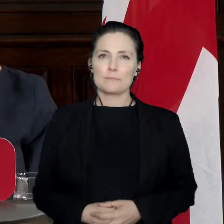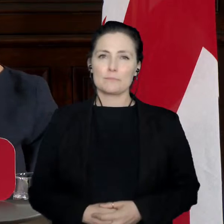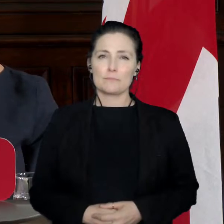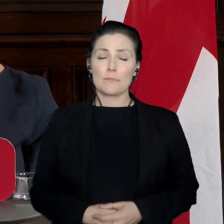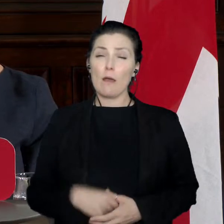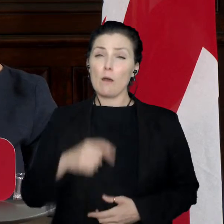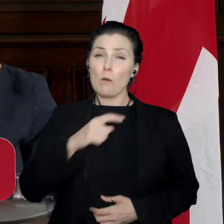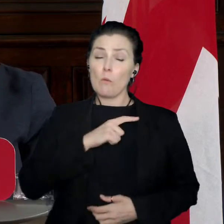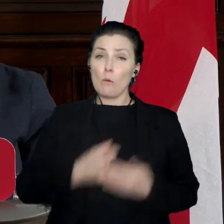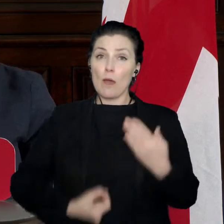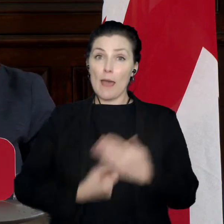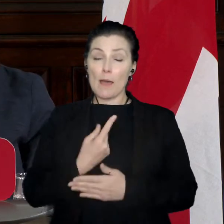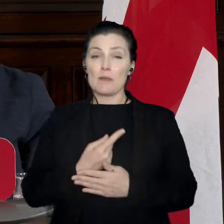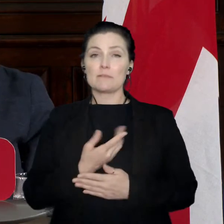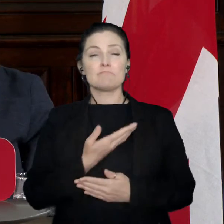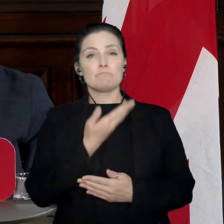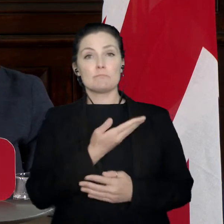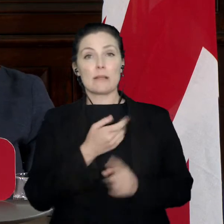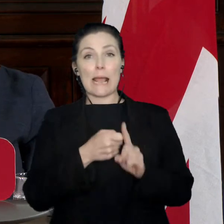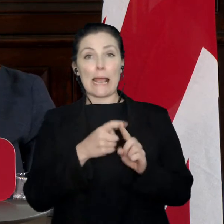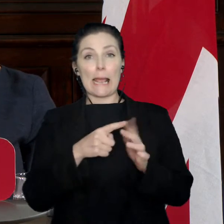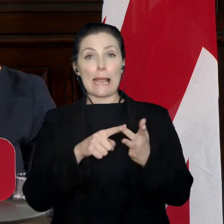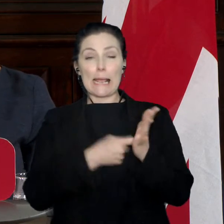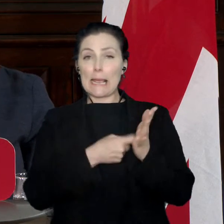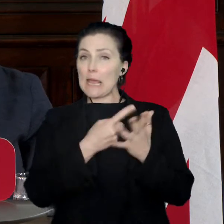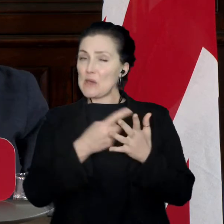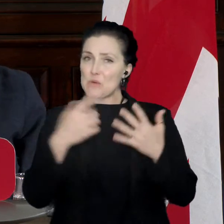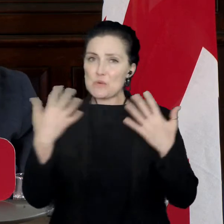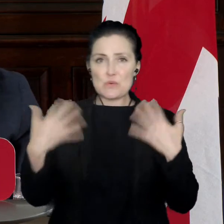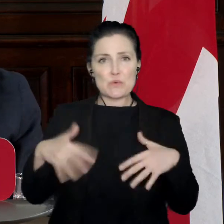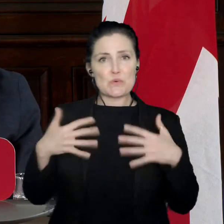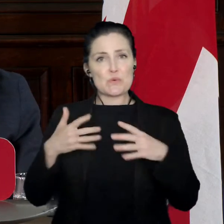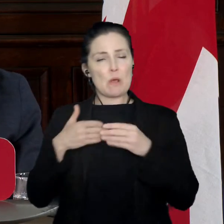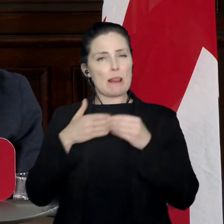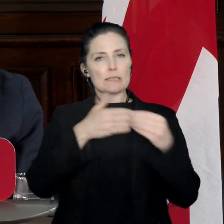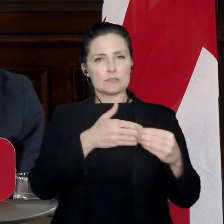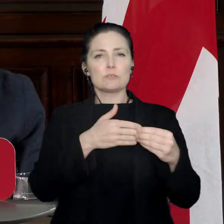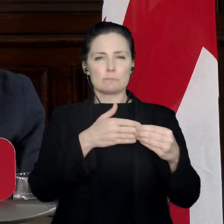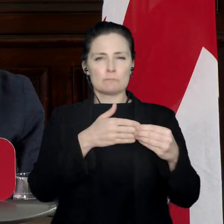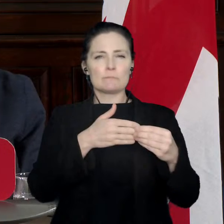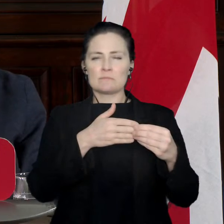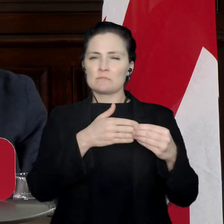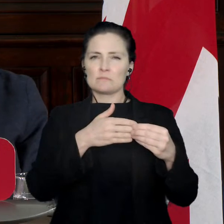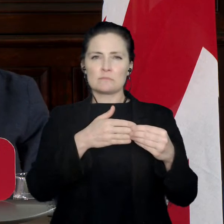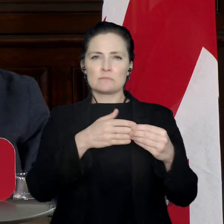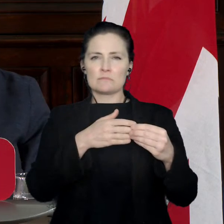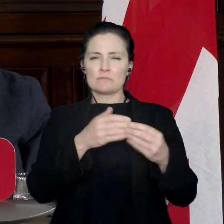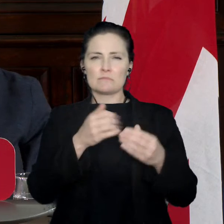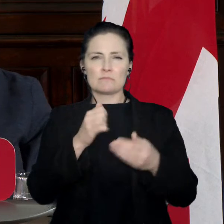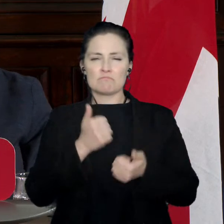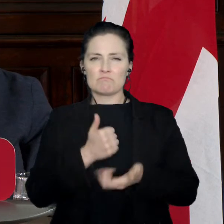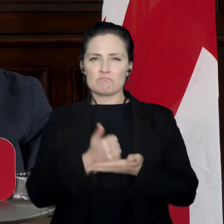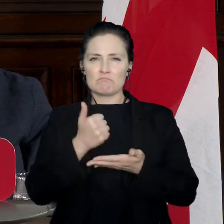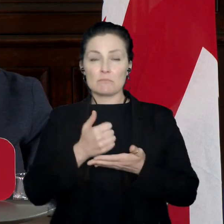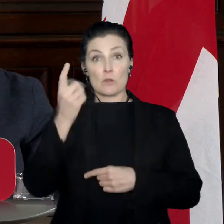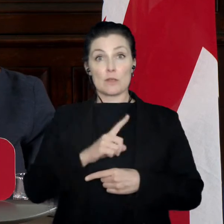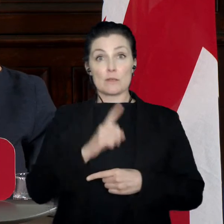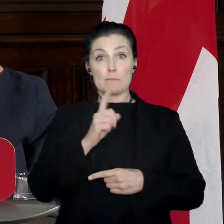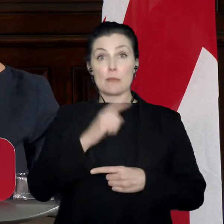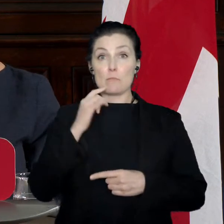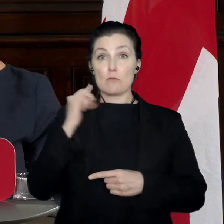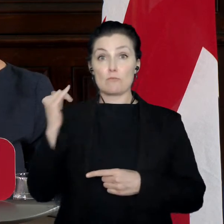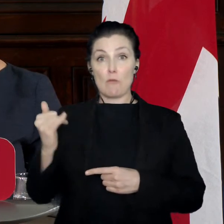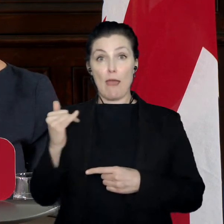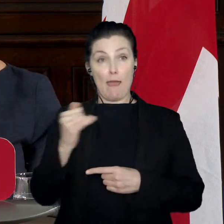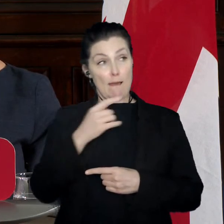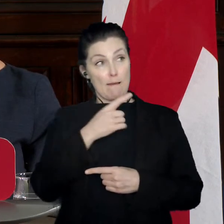to Keir's absolutely stunningly brilliant leadership. The first people Keir rang when he became leader of the Labour Party were